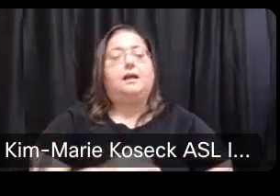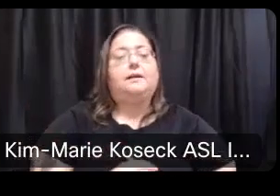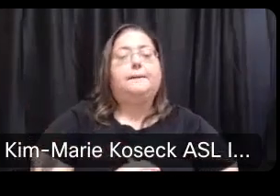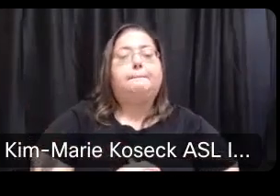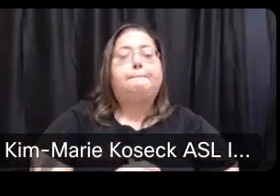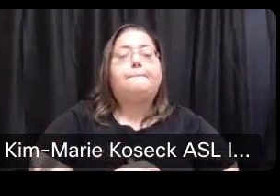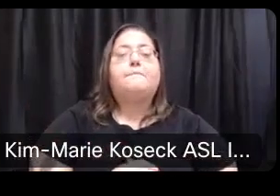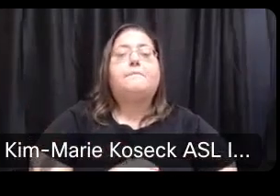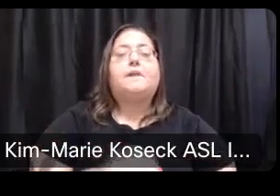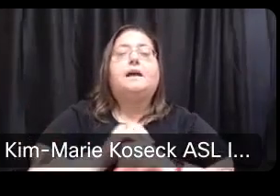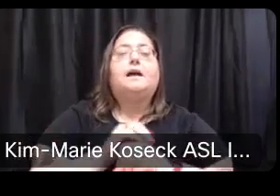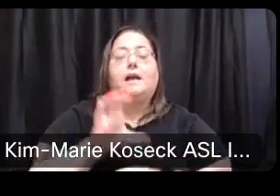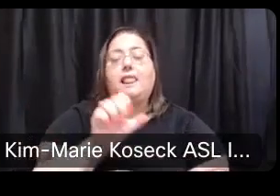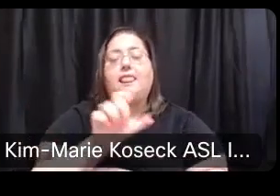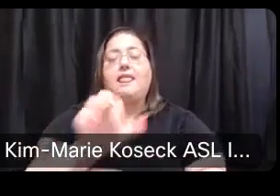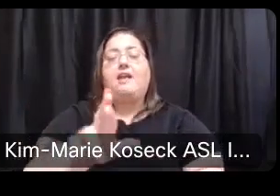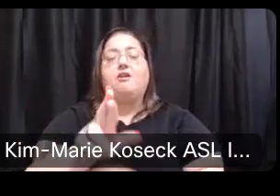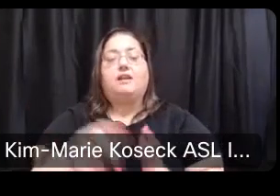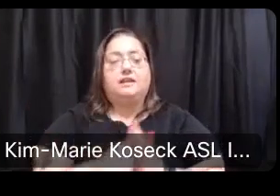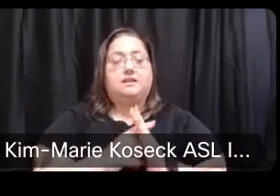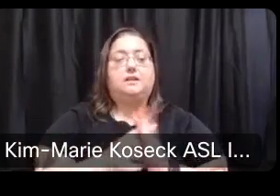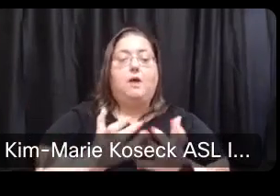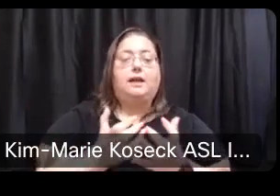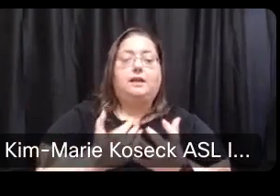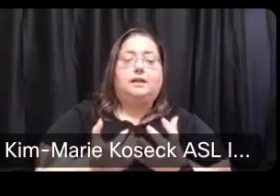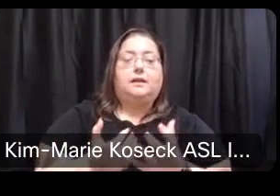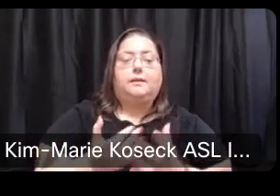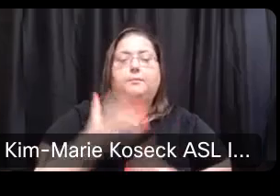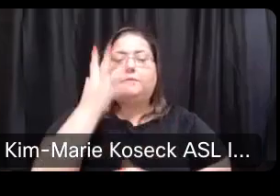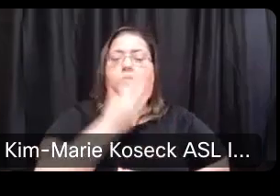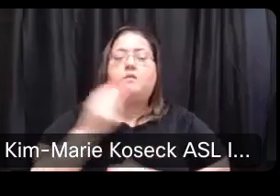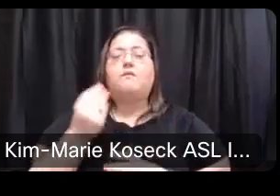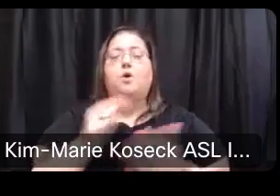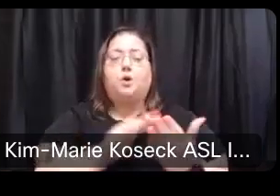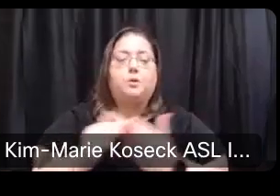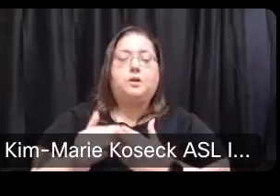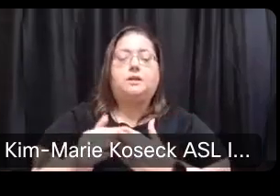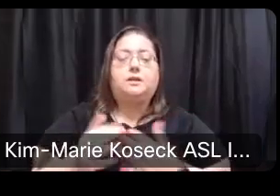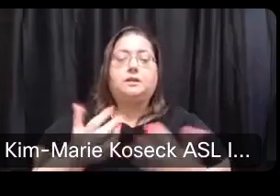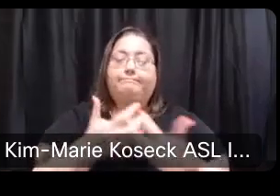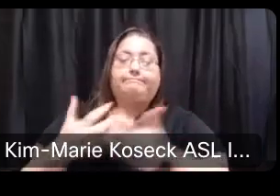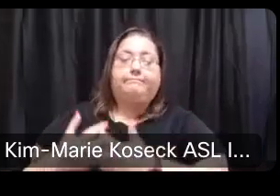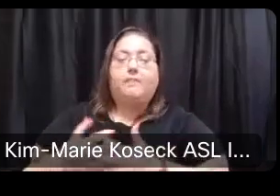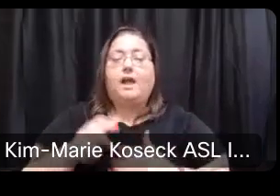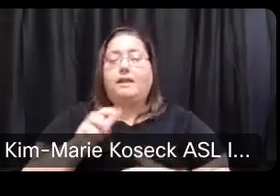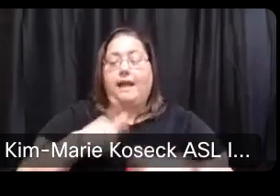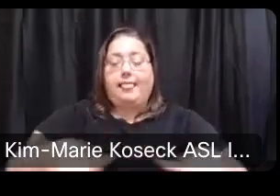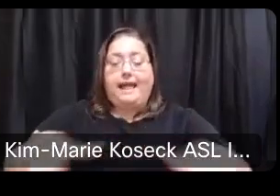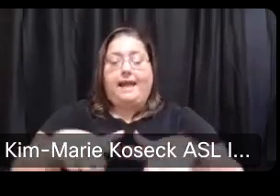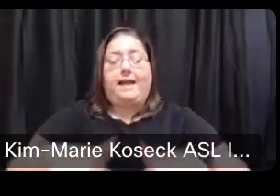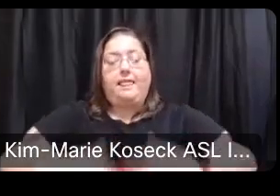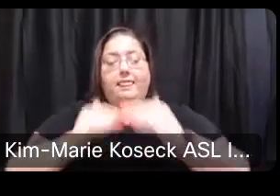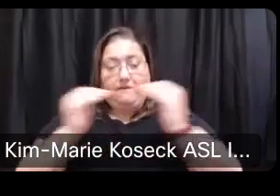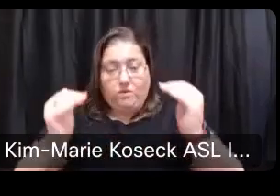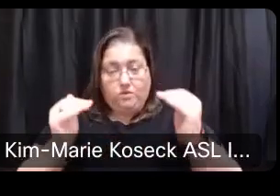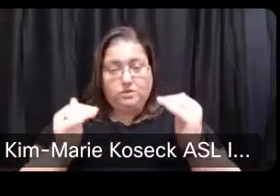CLEAR initiative focused on promoting vibrant communities by helping communities adapt to variable lake levels and conditions.